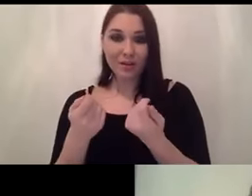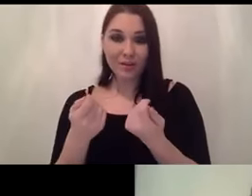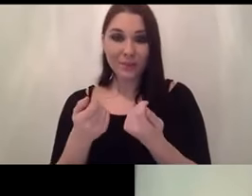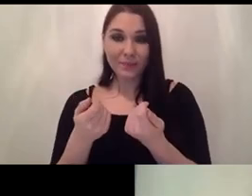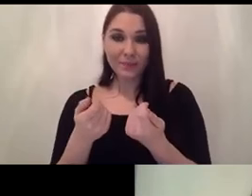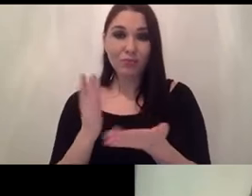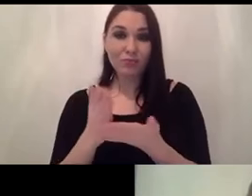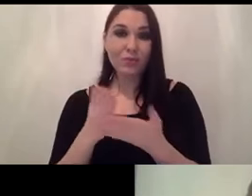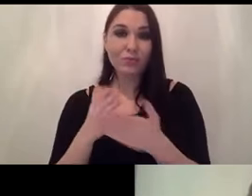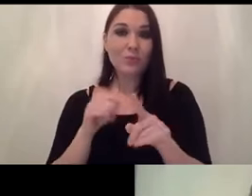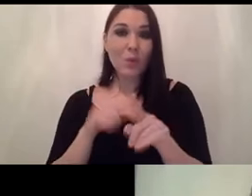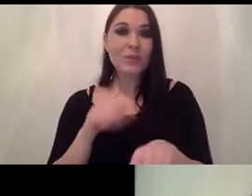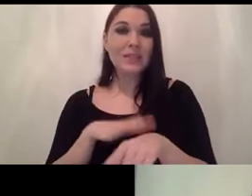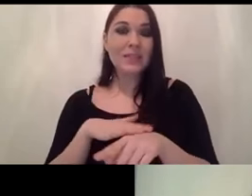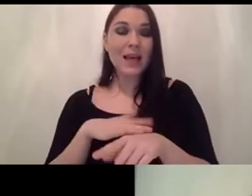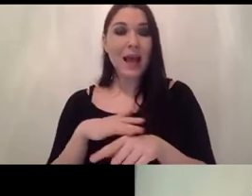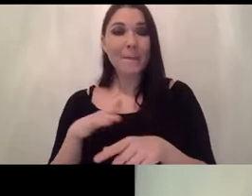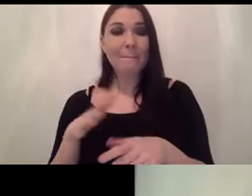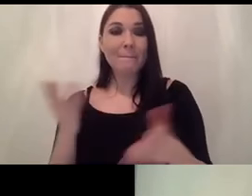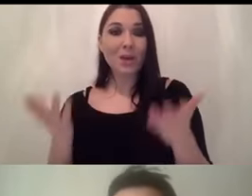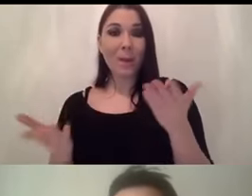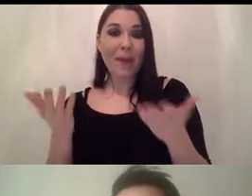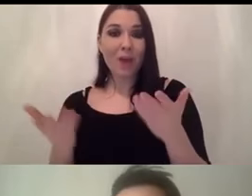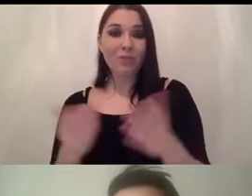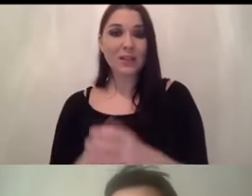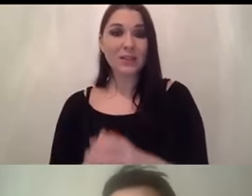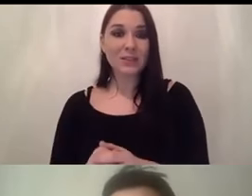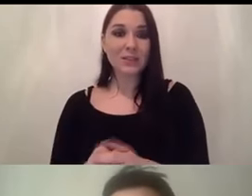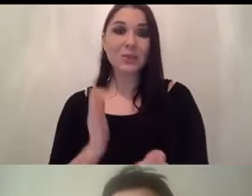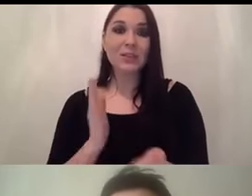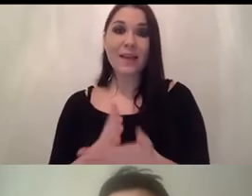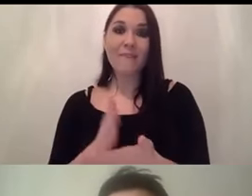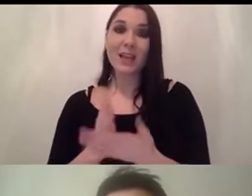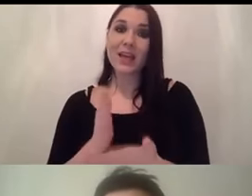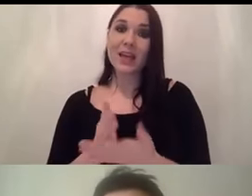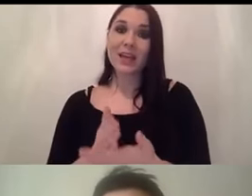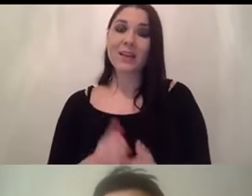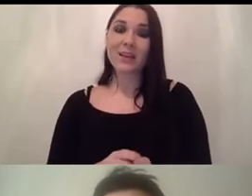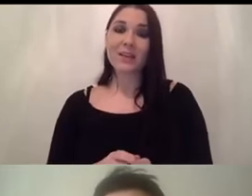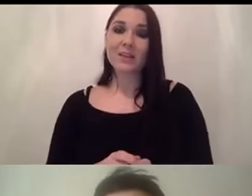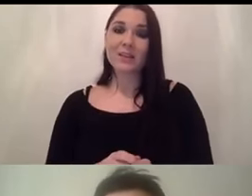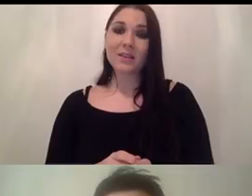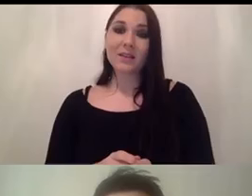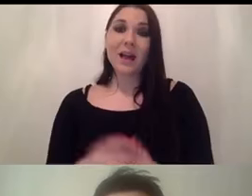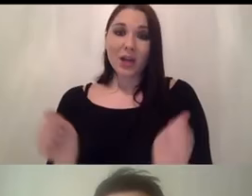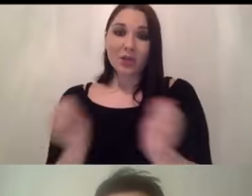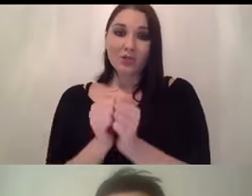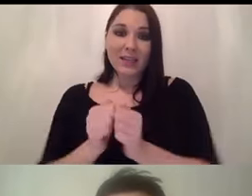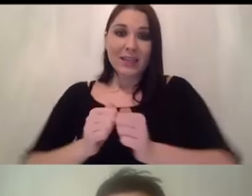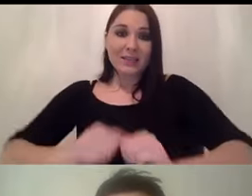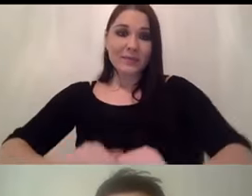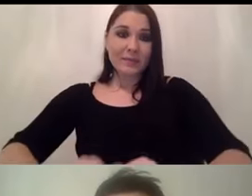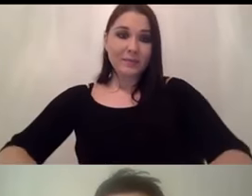performing better. So yeah, definitely I agree.